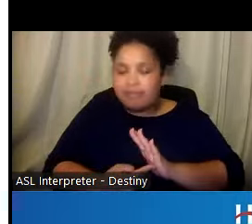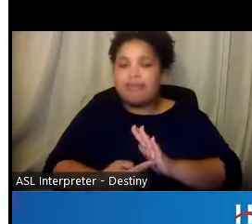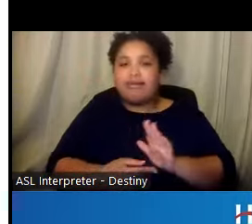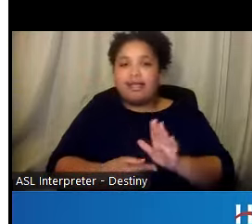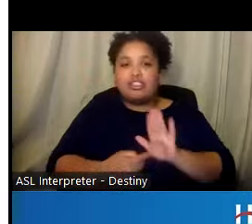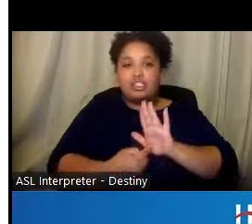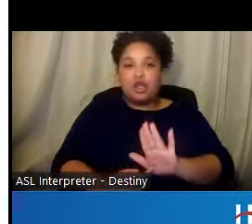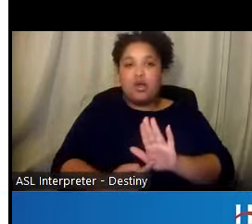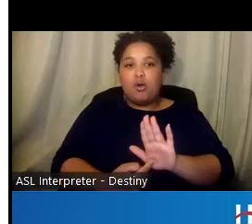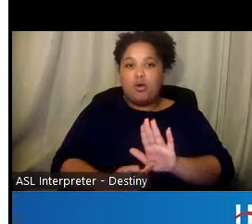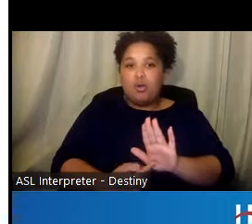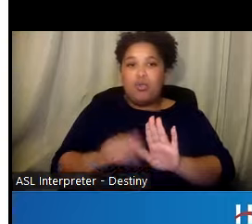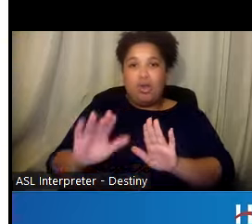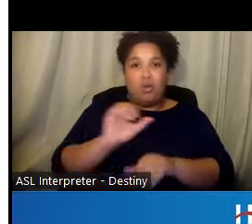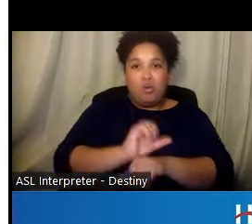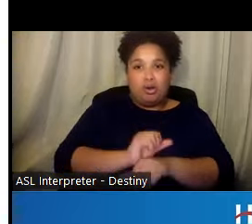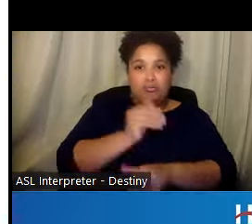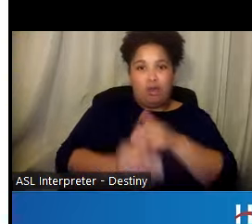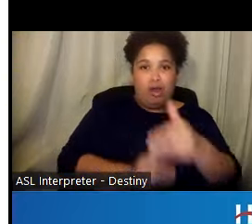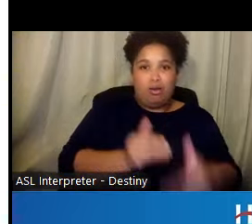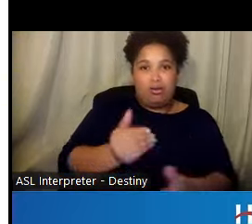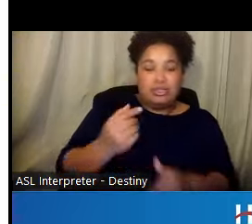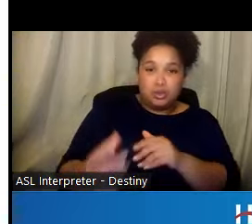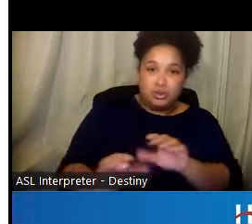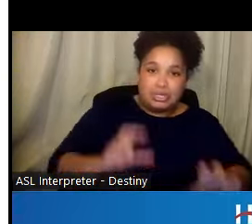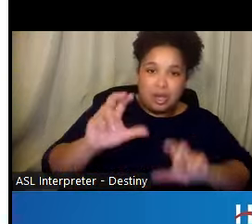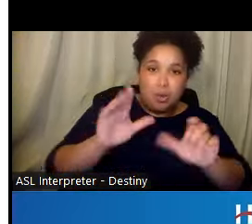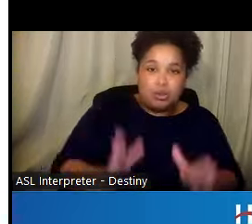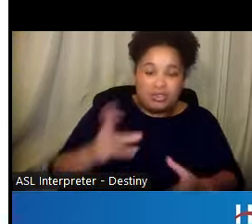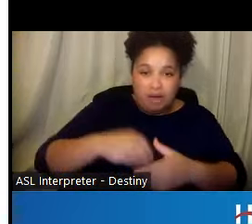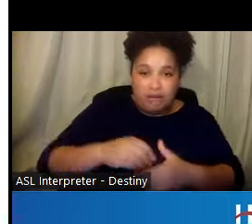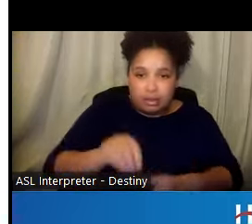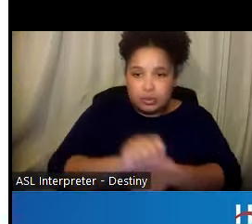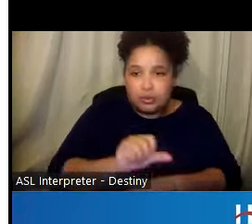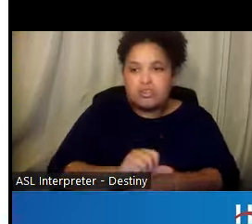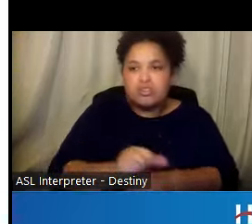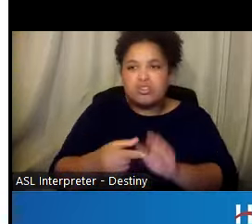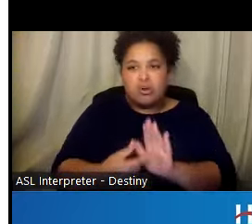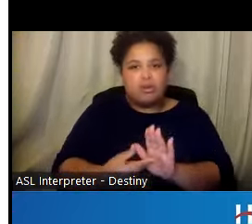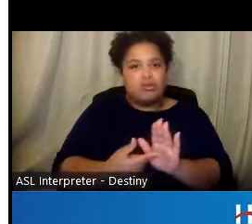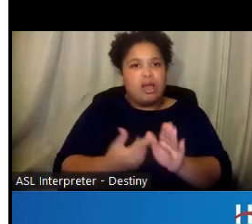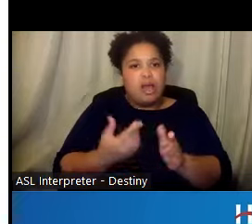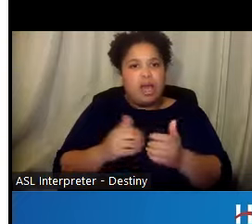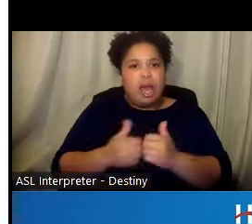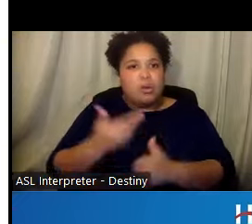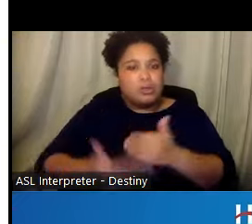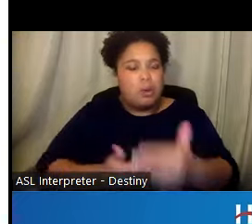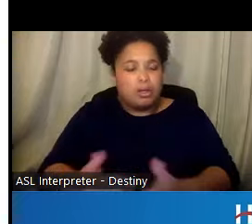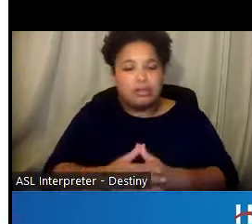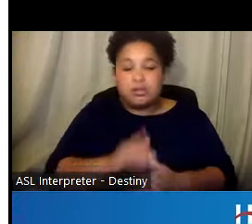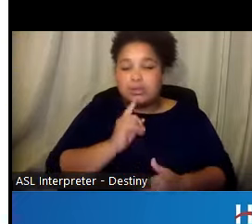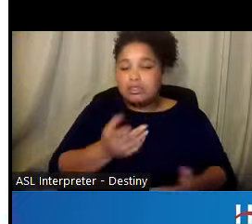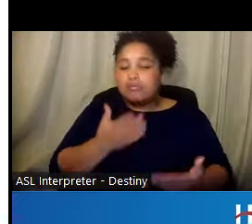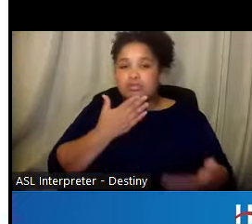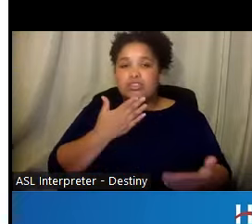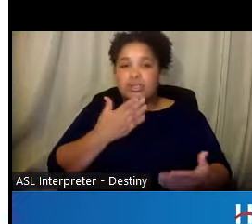you the progress of your work as stakeholders in this effort. And so I really appreciate the opportunity to